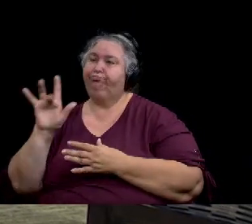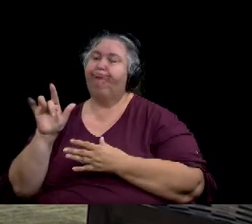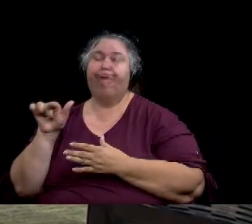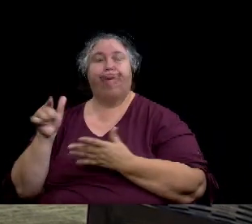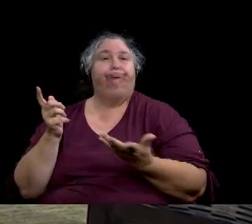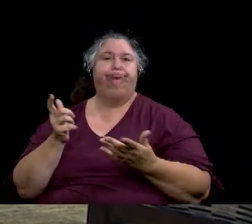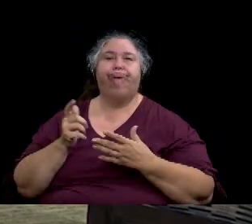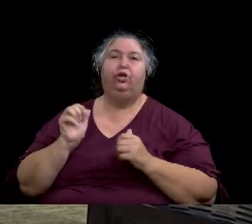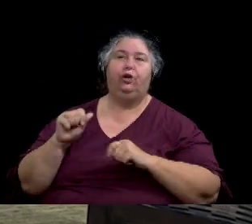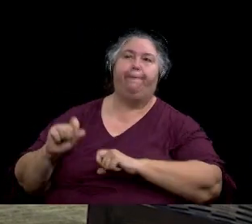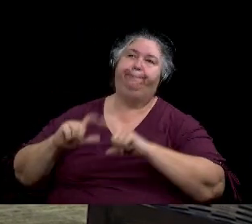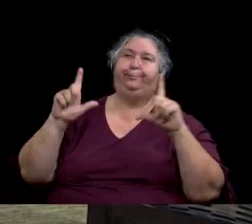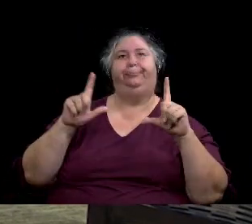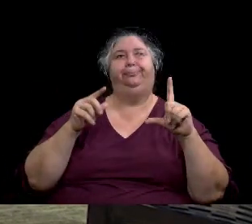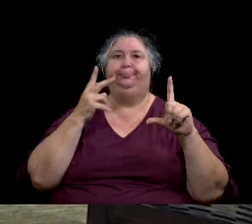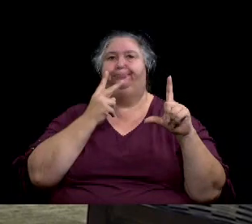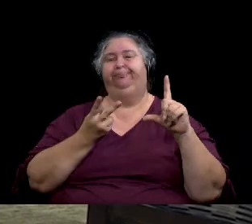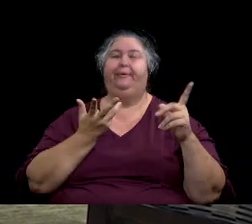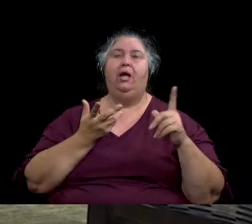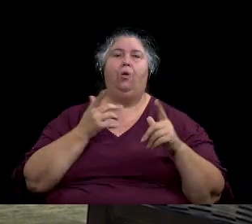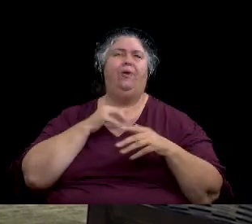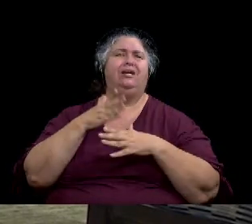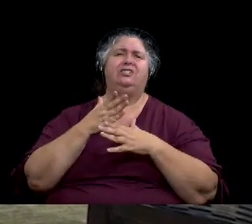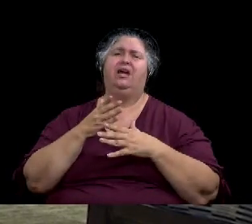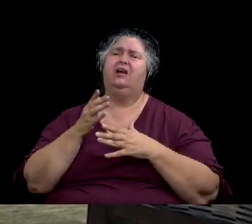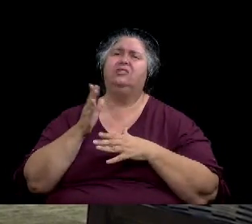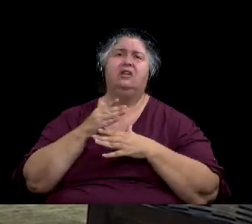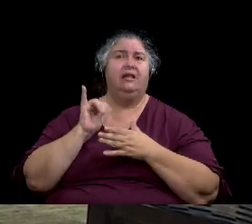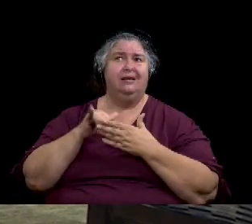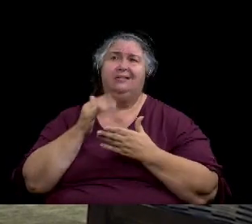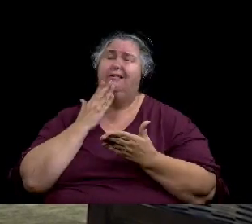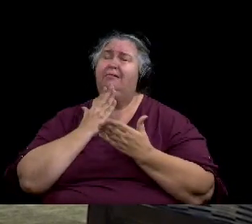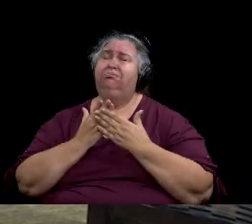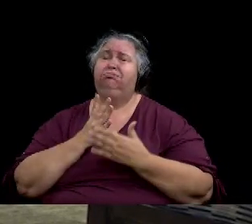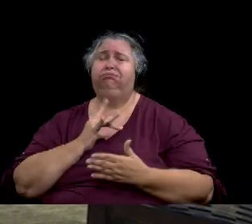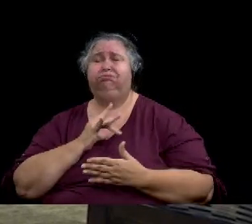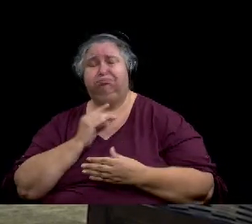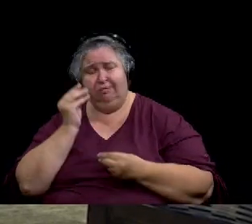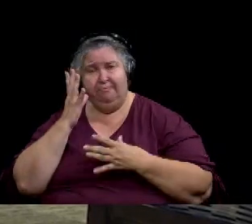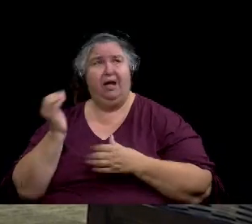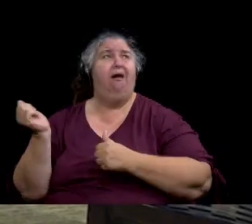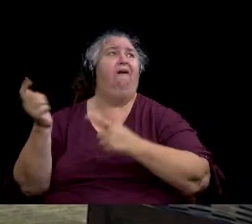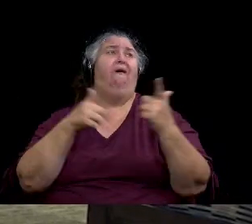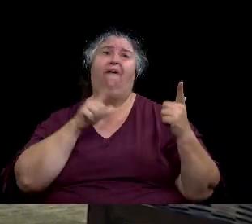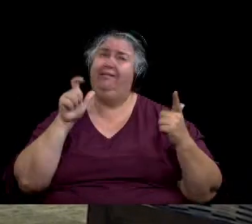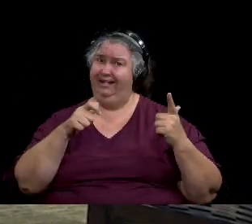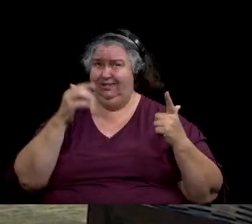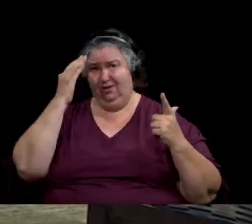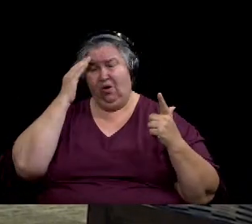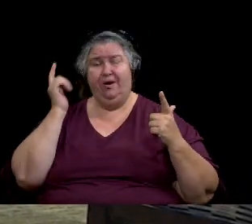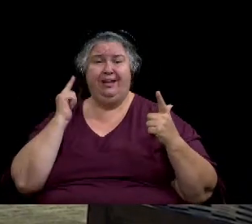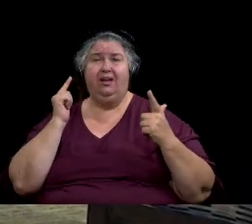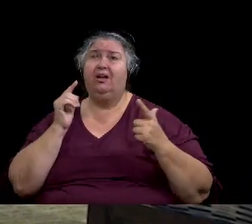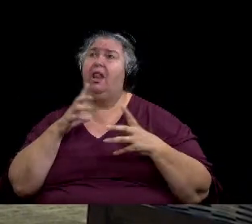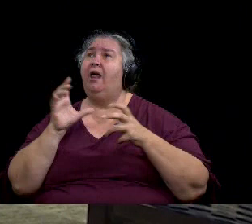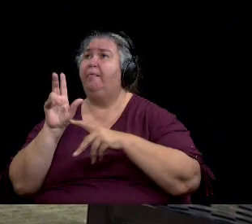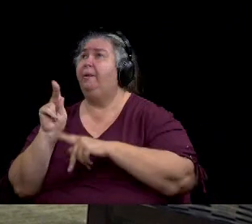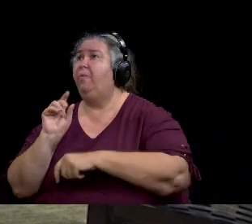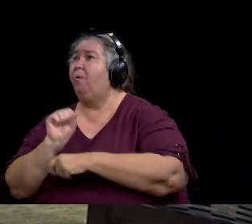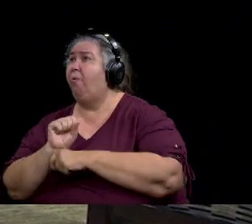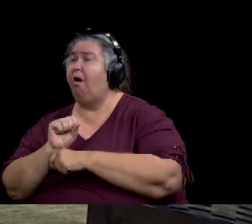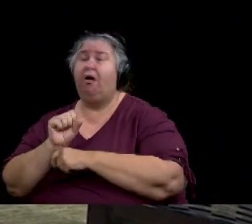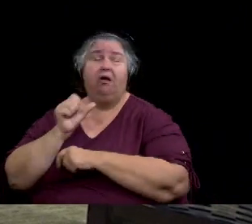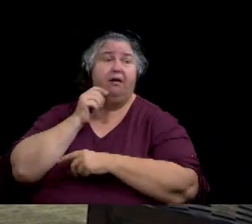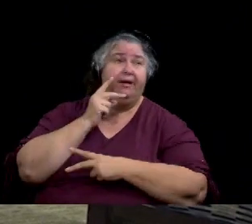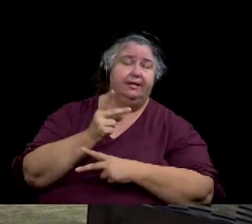we hope you'll share that with everybody, because this is great information that everybody in the county needs to hear. And I know a lot of people are working and they're not able to hear this. So